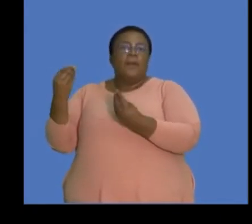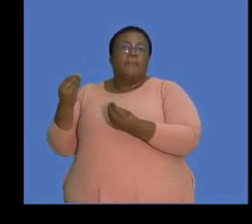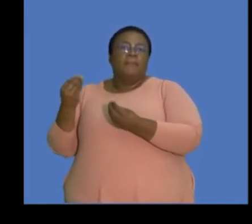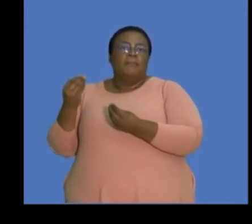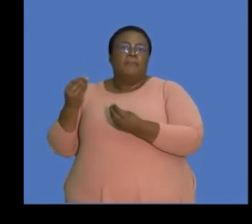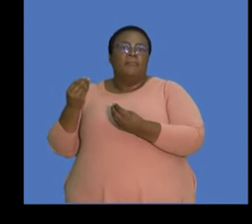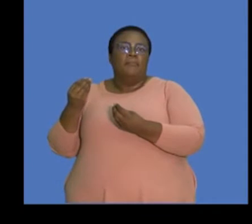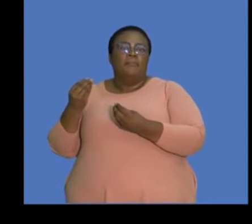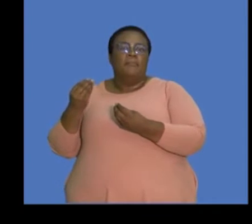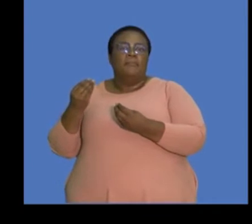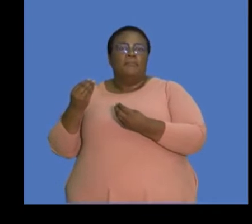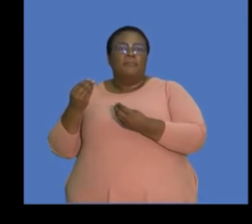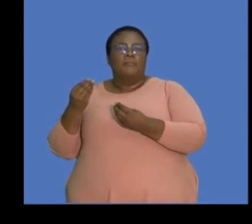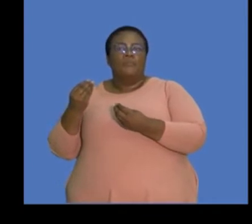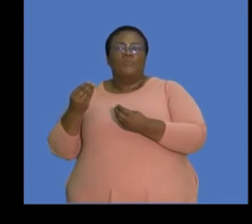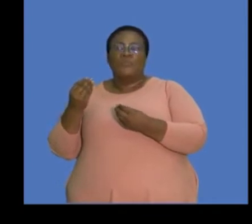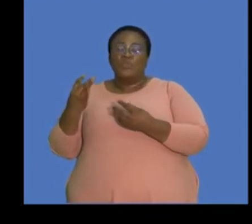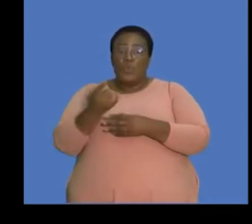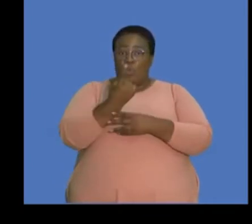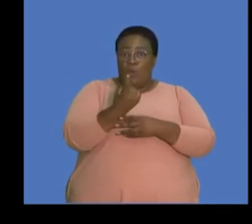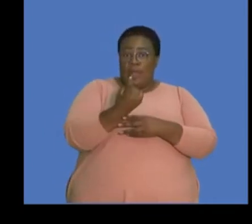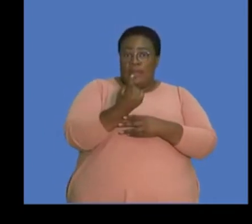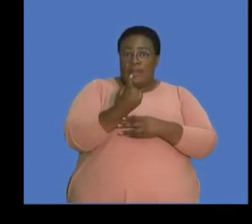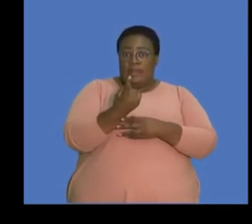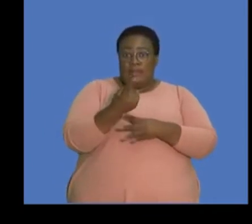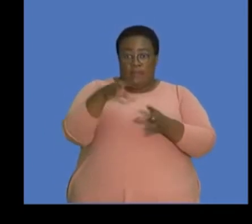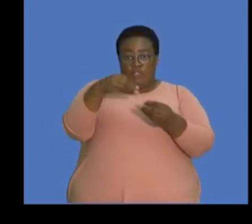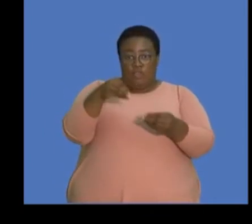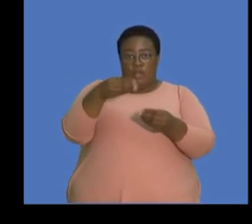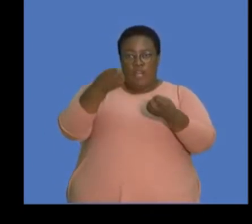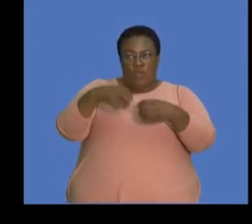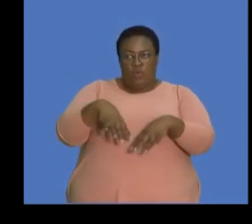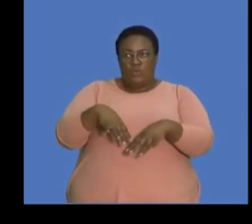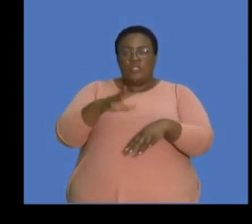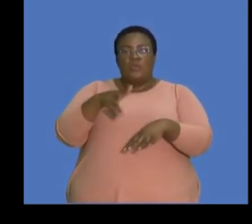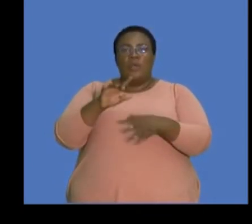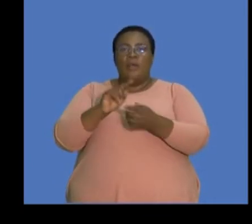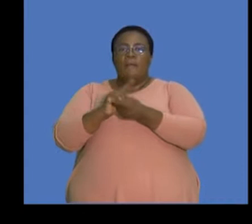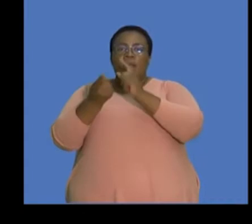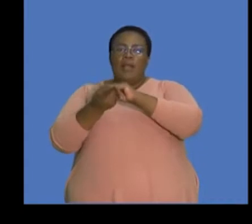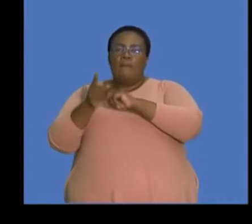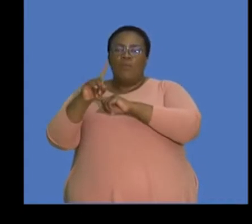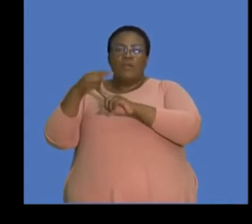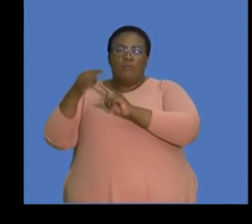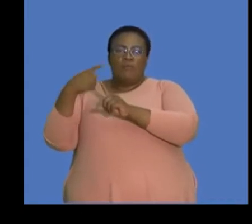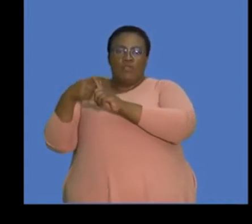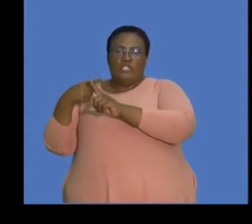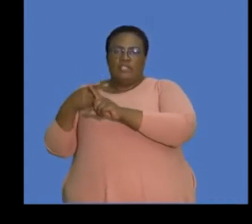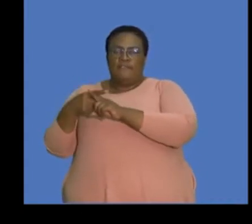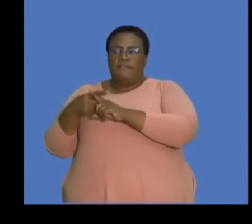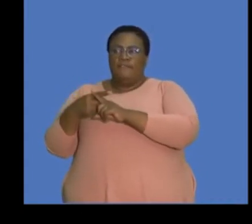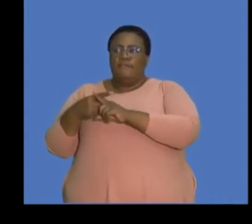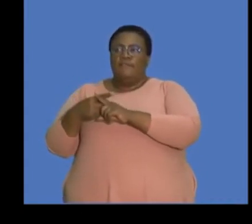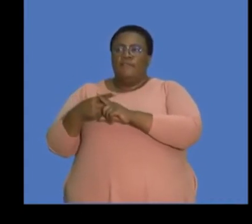gaining. So the one that loses would actually become positive. So the loss or